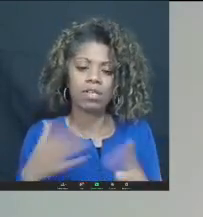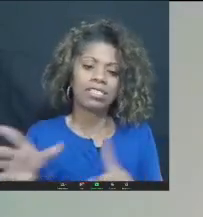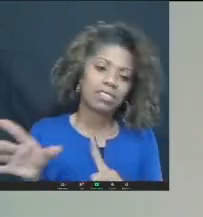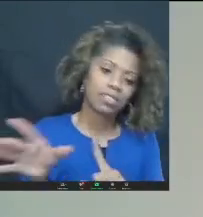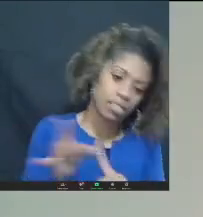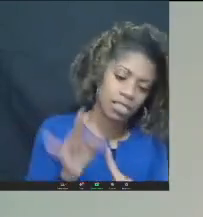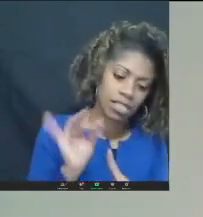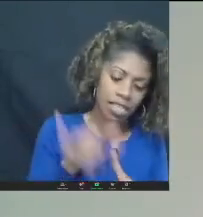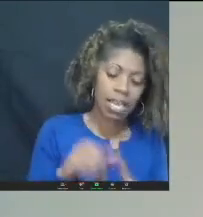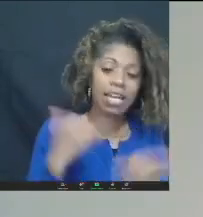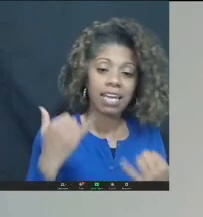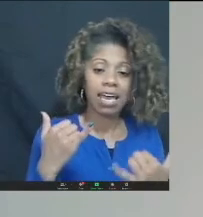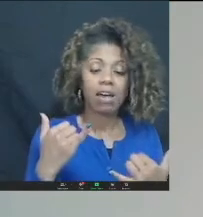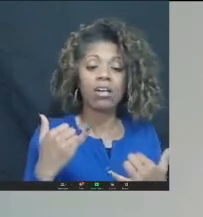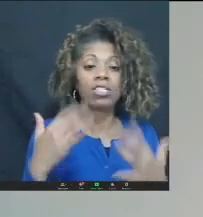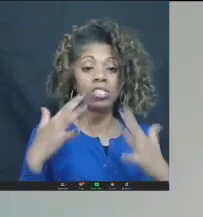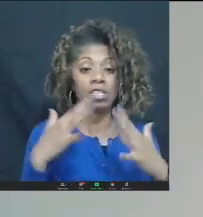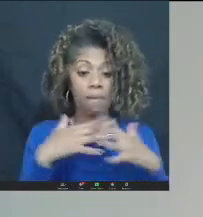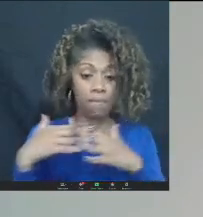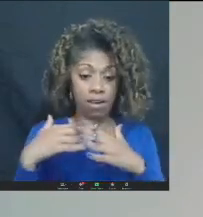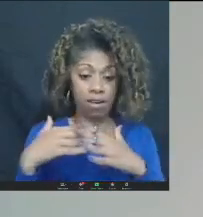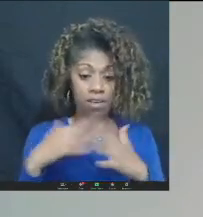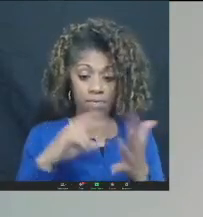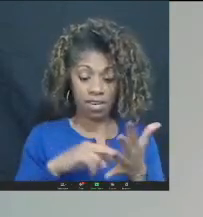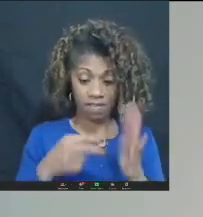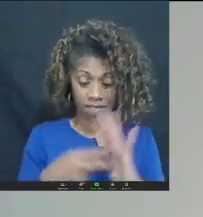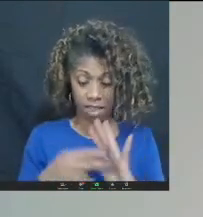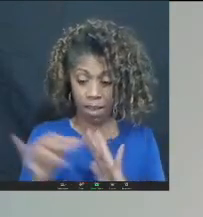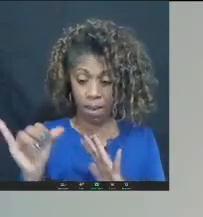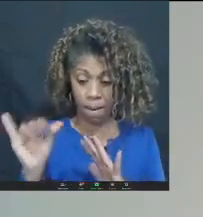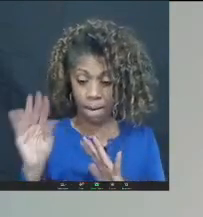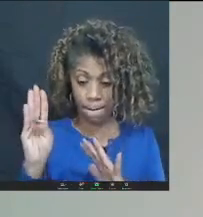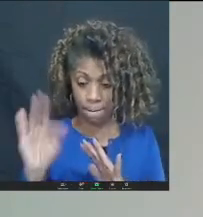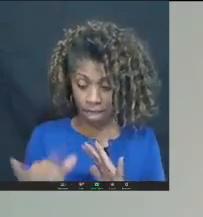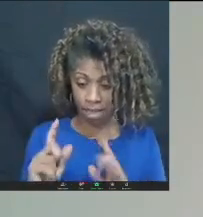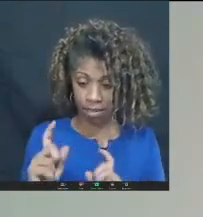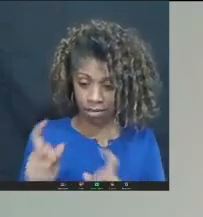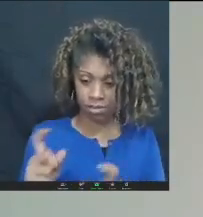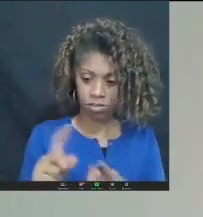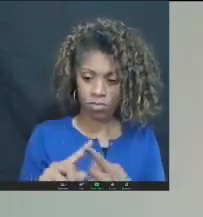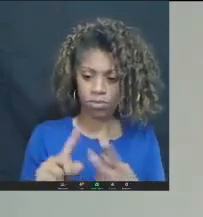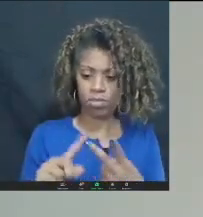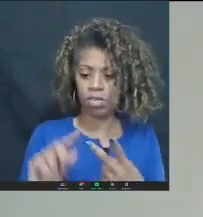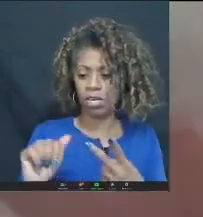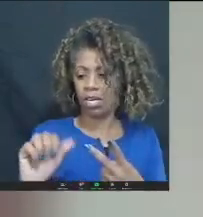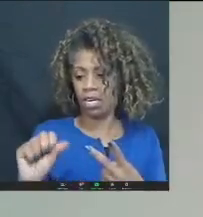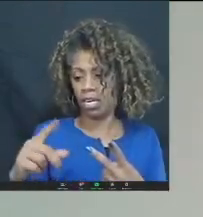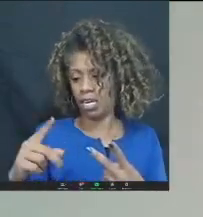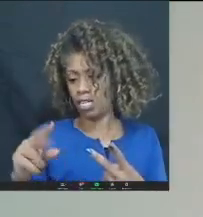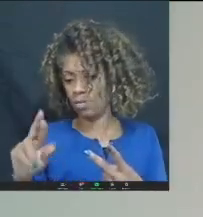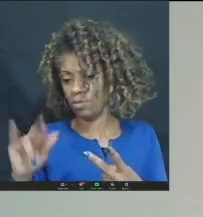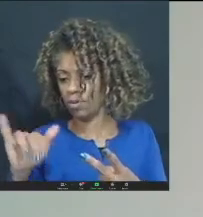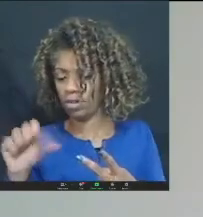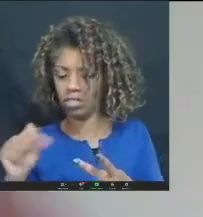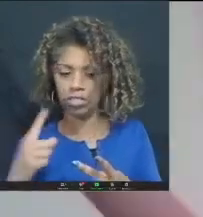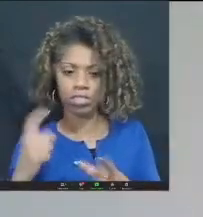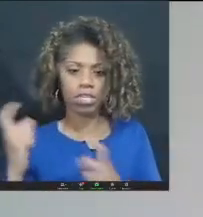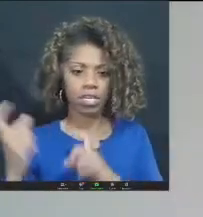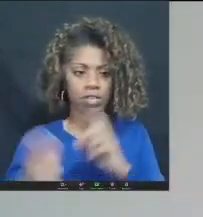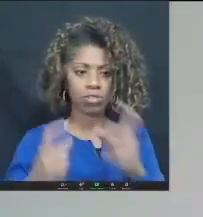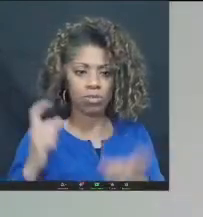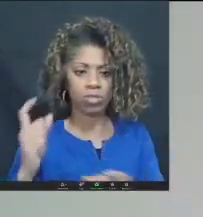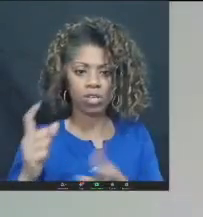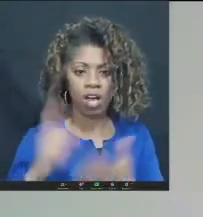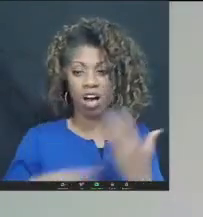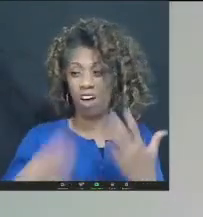its aspirations and its contributions the same way that you want to be defined by your aspirations, your contributions? And yeah, what about all this terrible shit that's happened in the past and it's still going